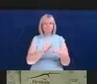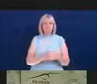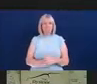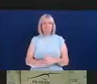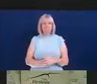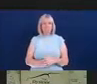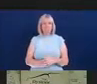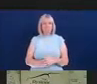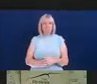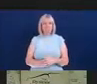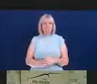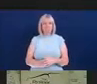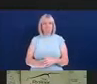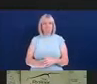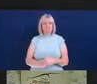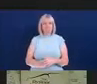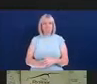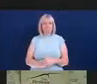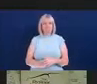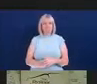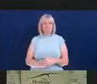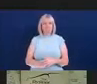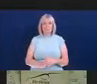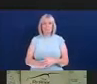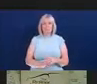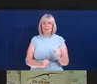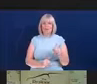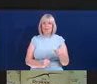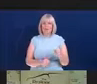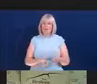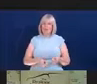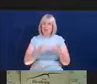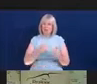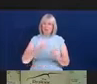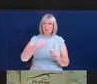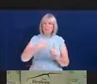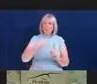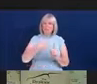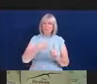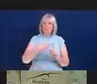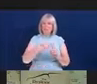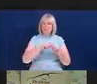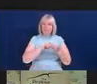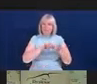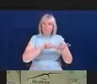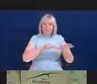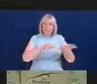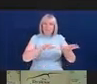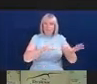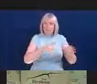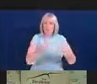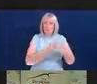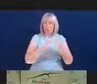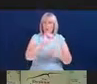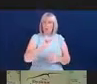are good for business. And that really, really positively impacts wider than just your business, it goes out to the community. So